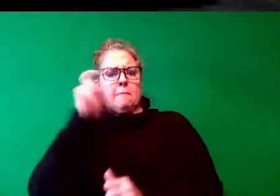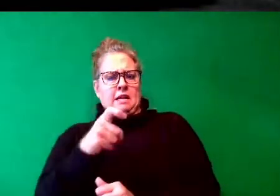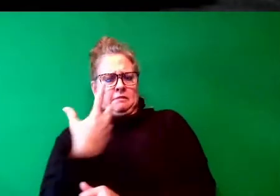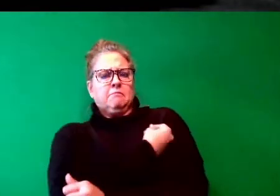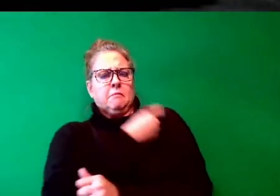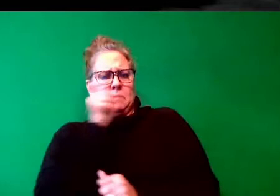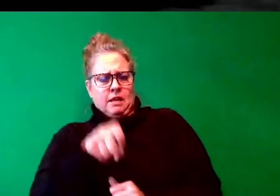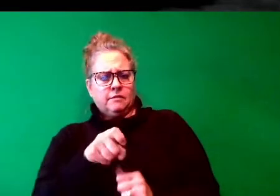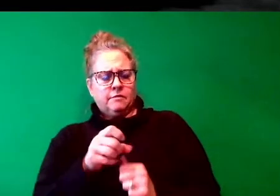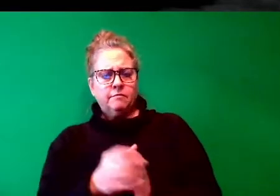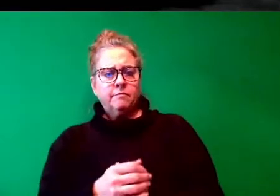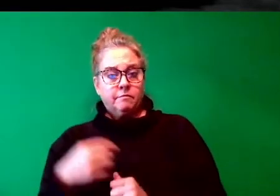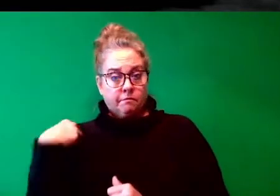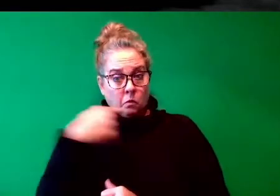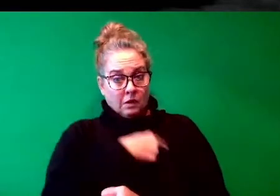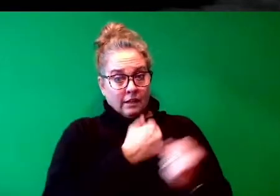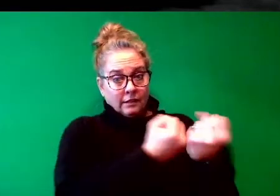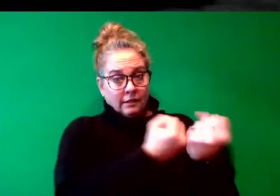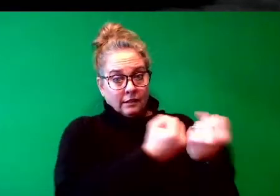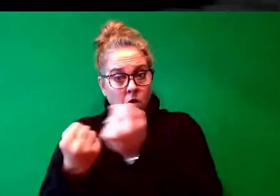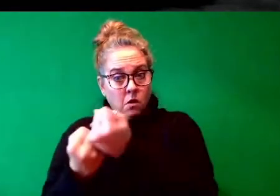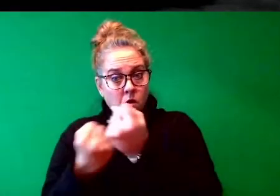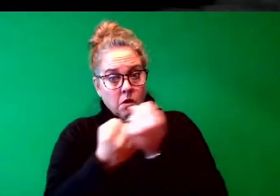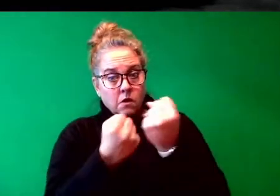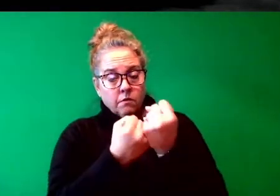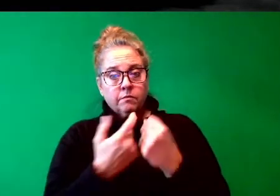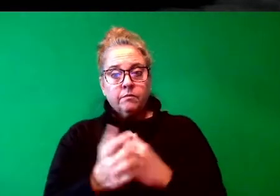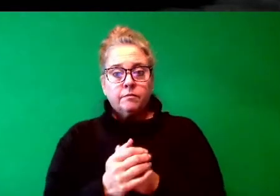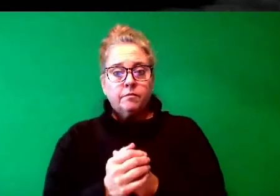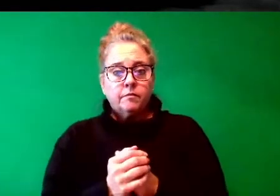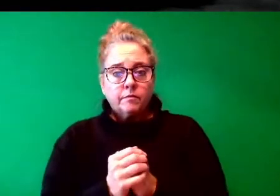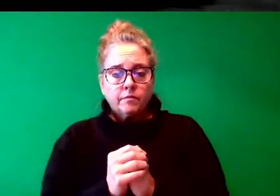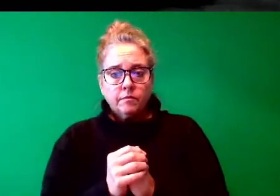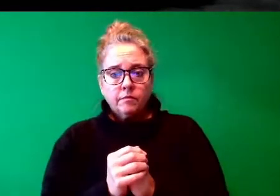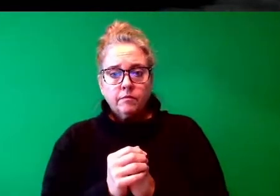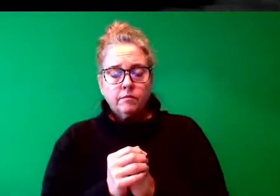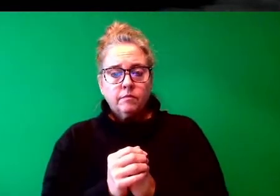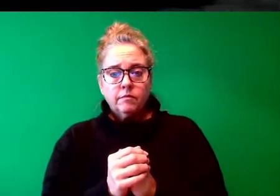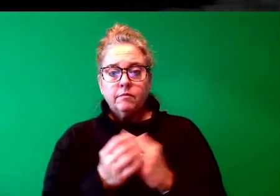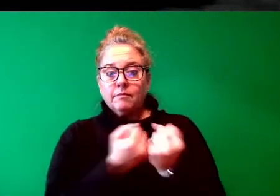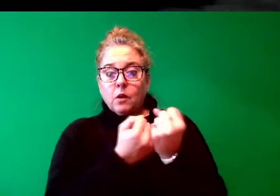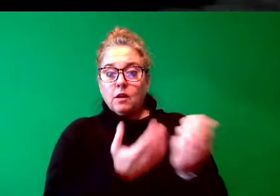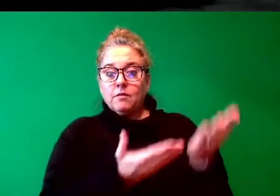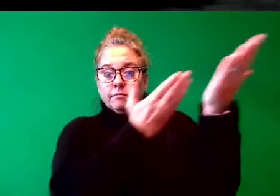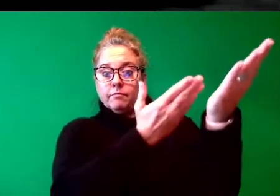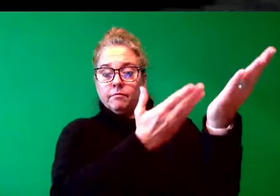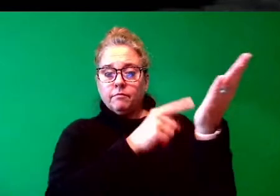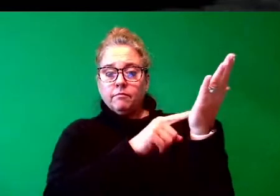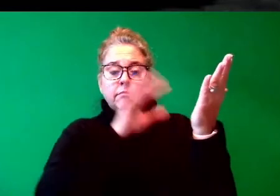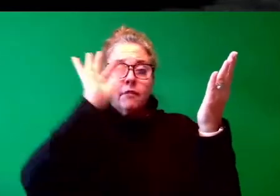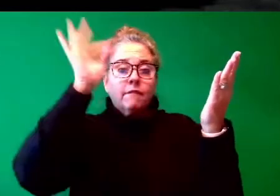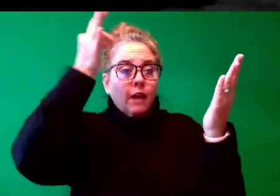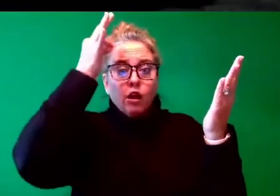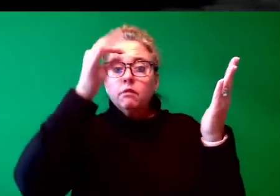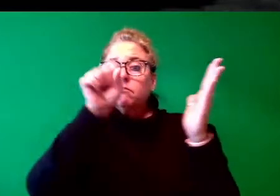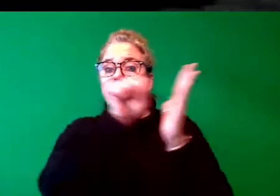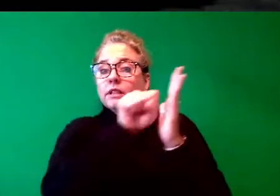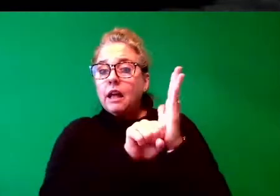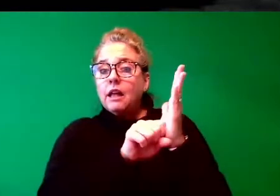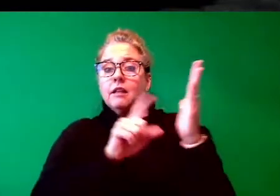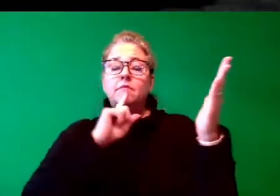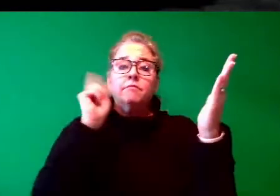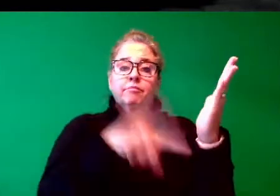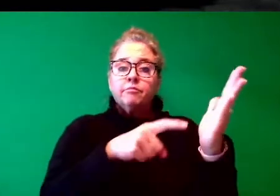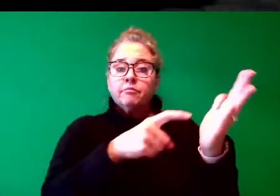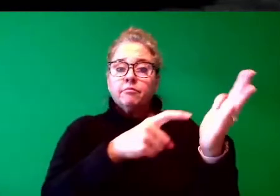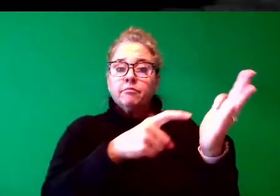that. But the proclamation says that that mandate should Is not now come from the exiting. federal or the state level.